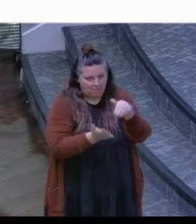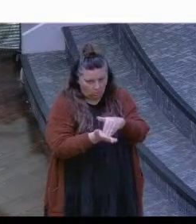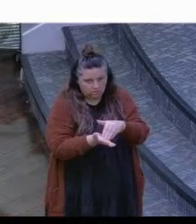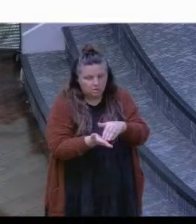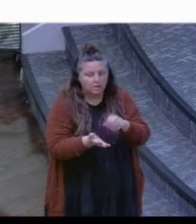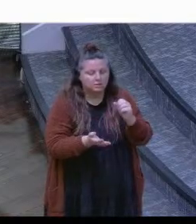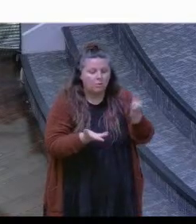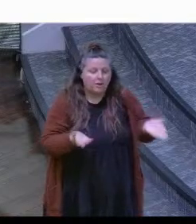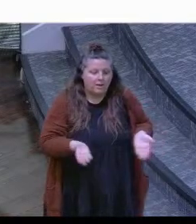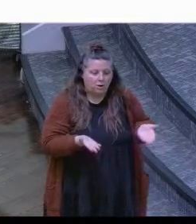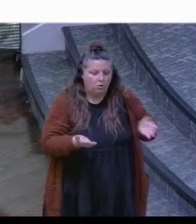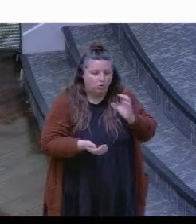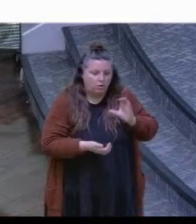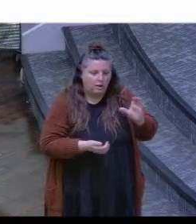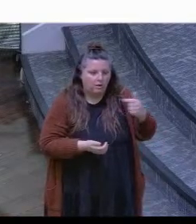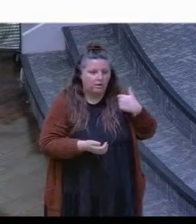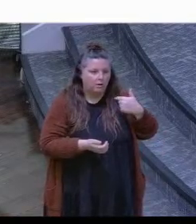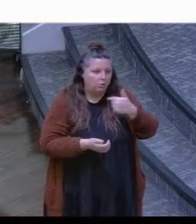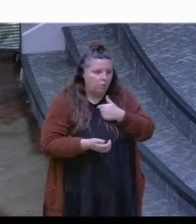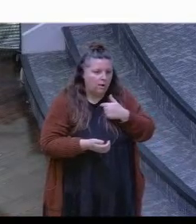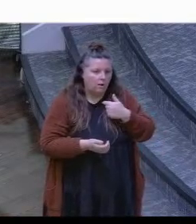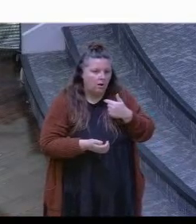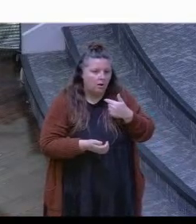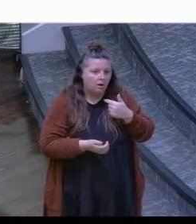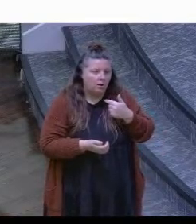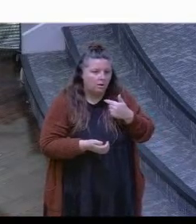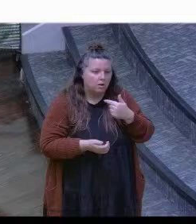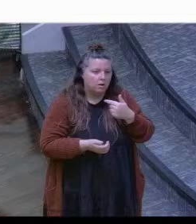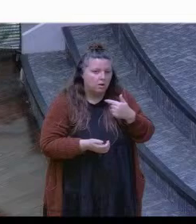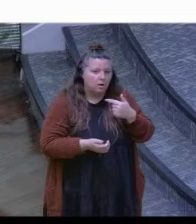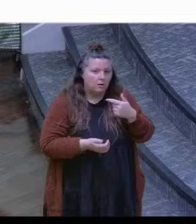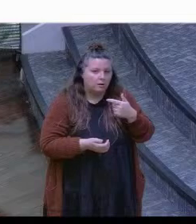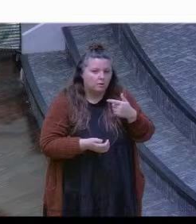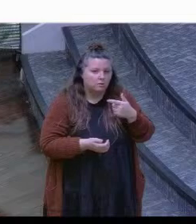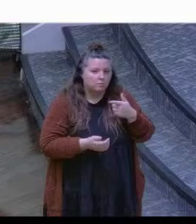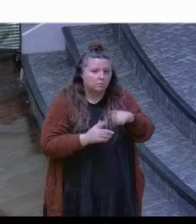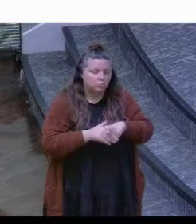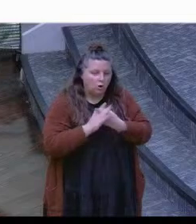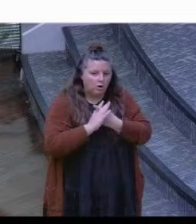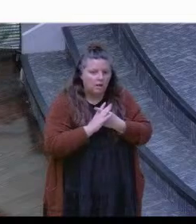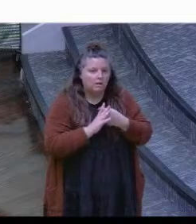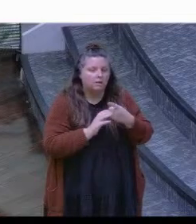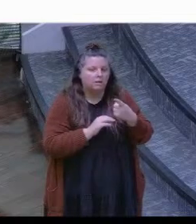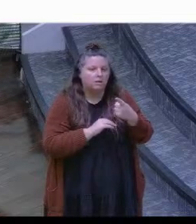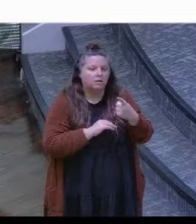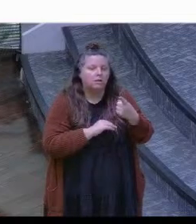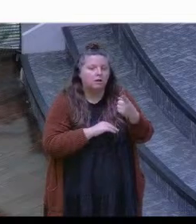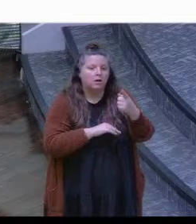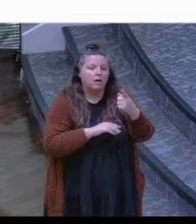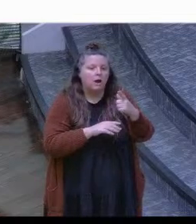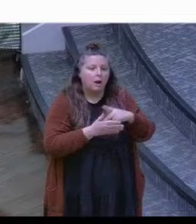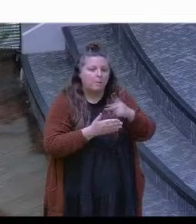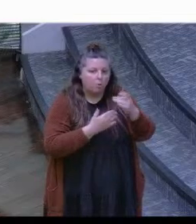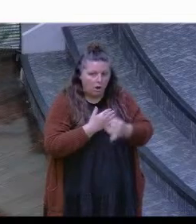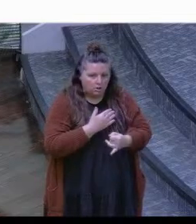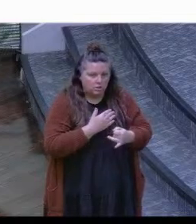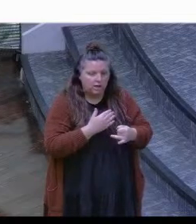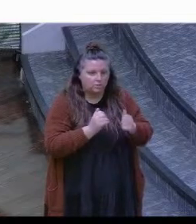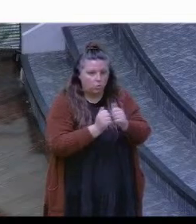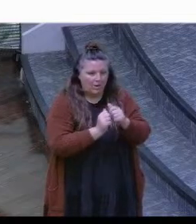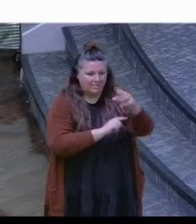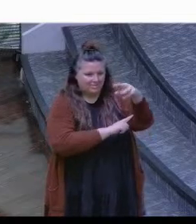County is we are piloting a bus stop arm project. So we're putting the cameras on our stop arms. On 10 buses, we're going to pilot the